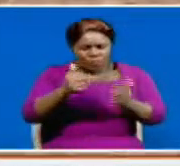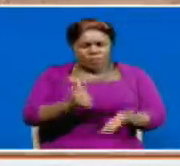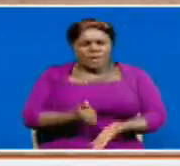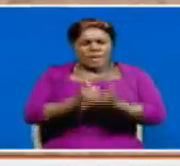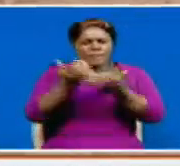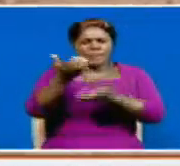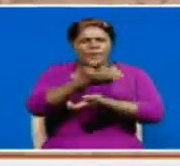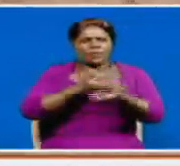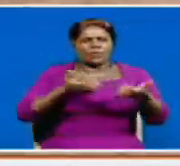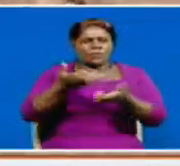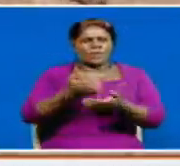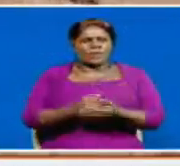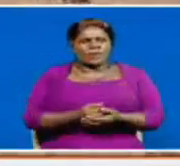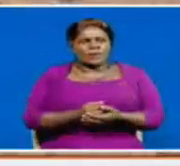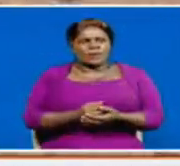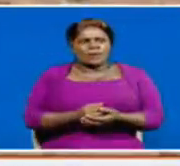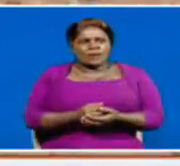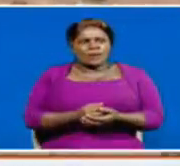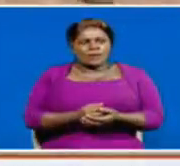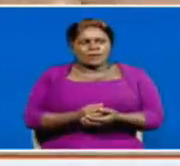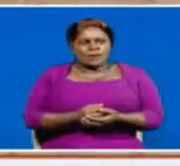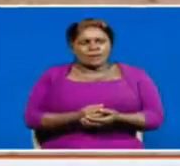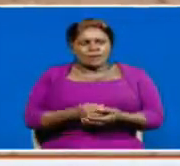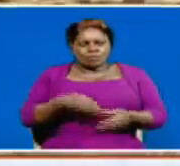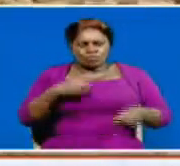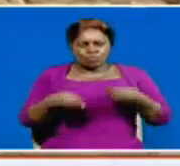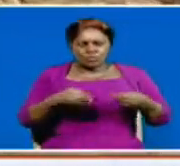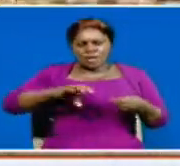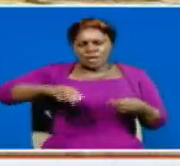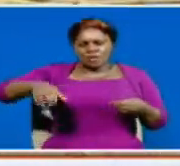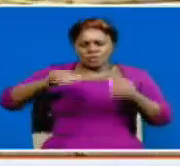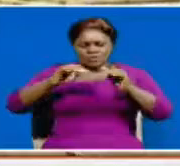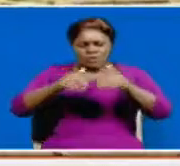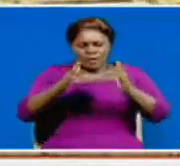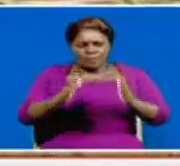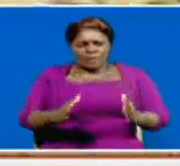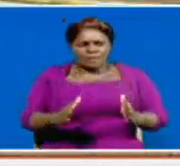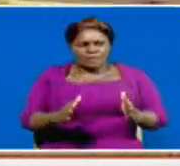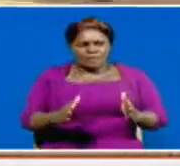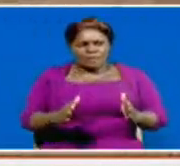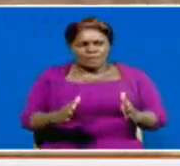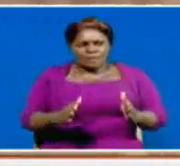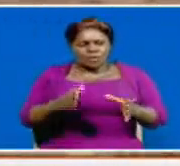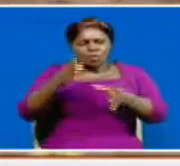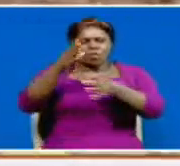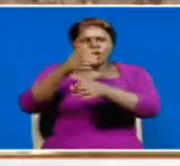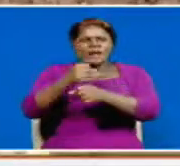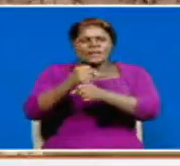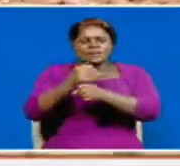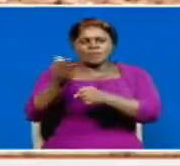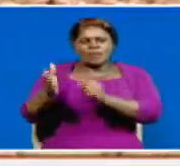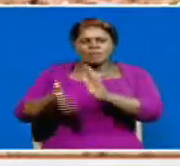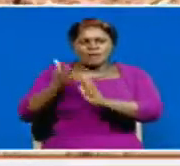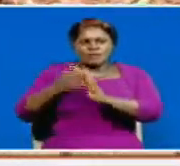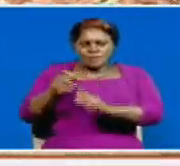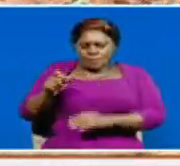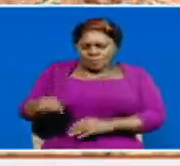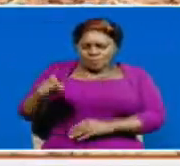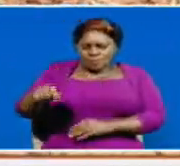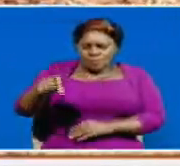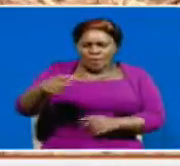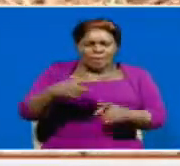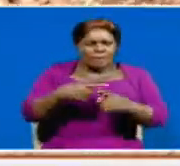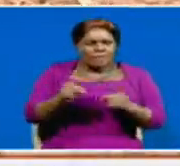kiuchumi. Eneo la Msokoto kaunti ya Busia, wakulima walio chini ya kiwanda cha Olepito wa Mombioni kupanda miwa,